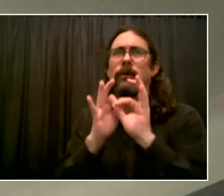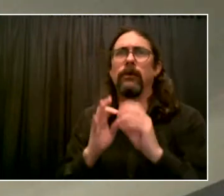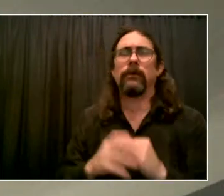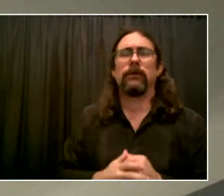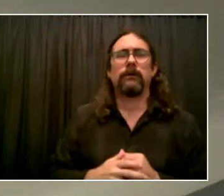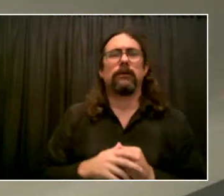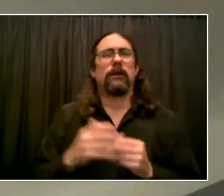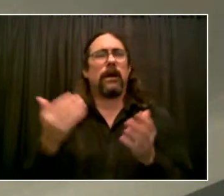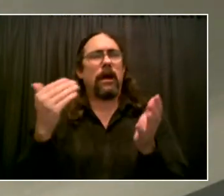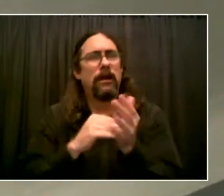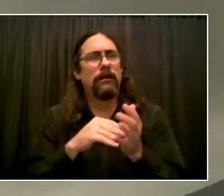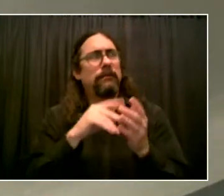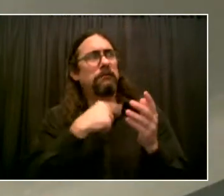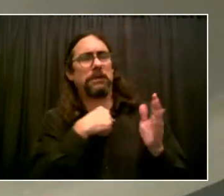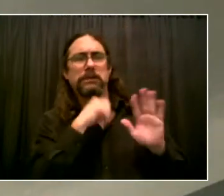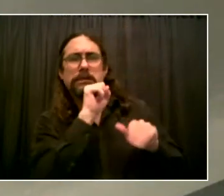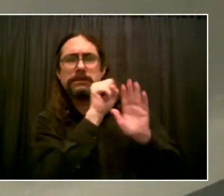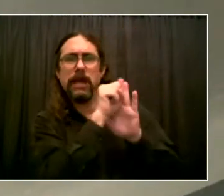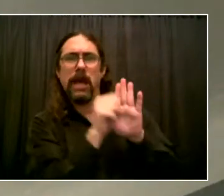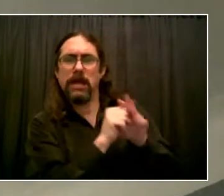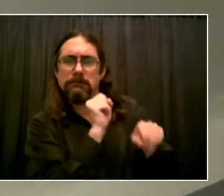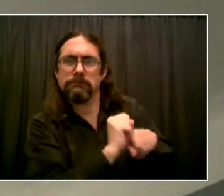to protecting our